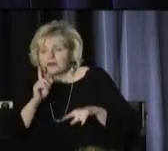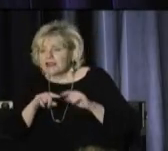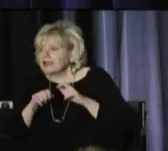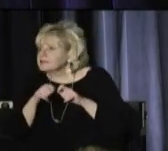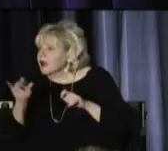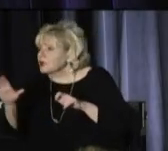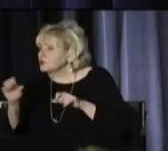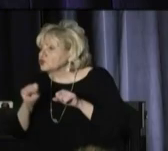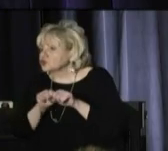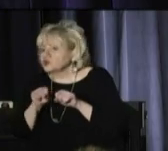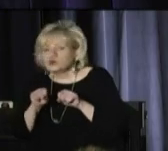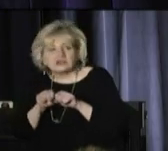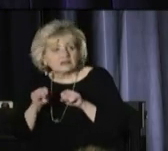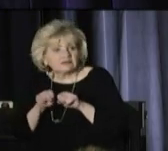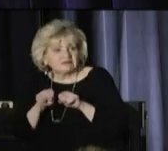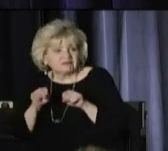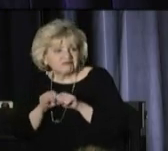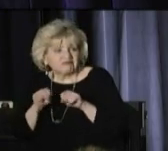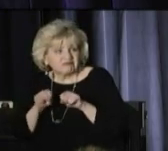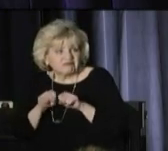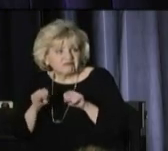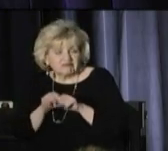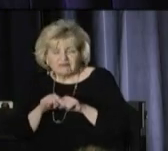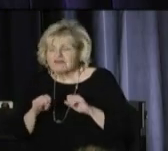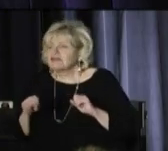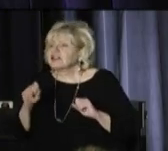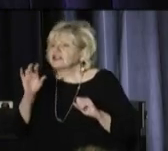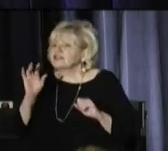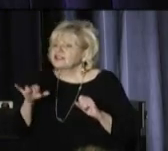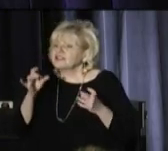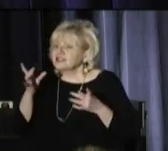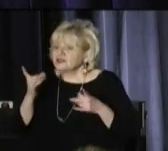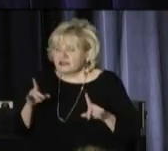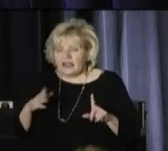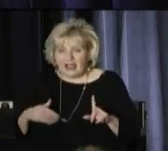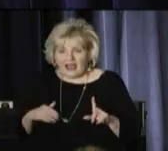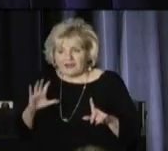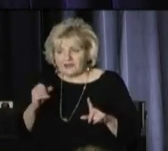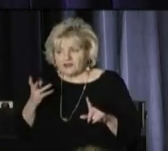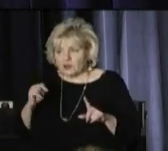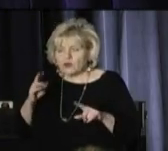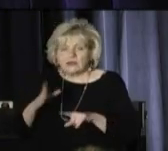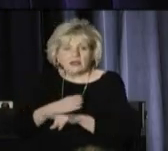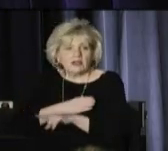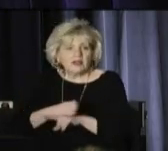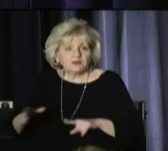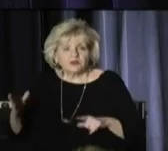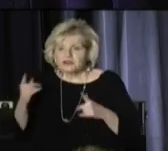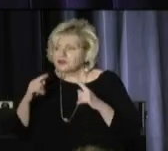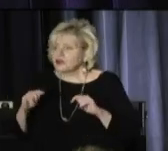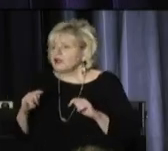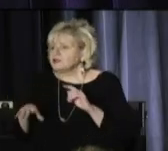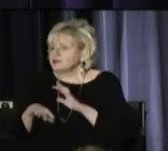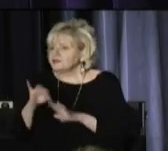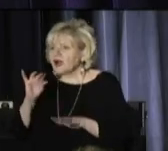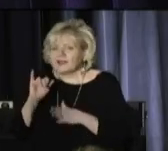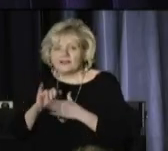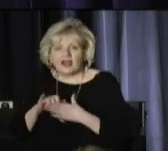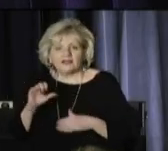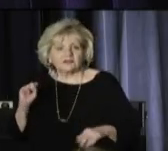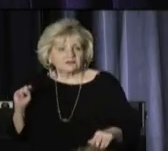her shoes flat argument. Does tyranny have its own music trying to find shape?